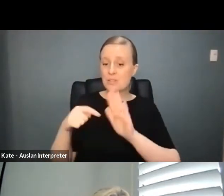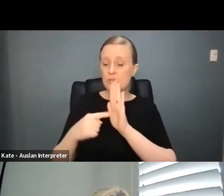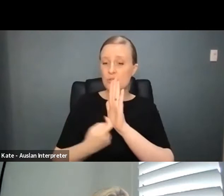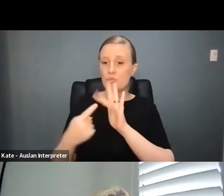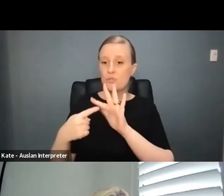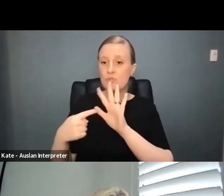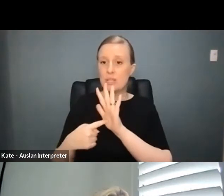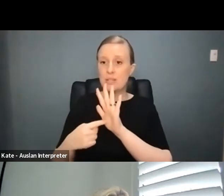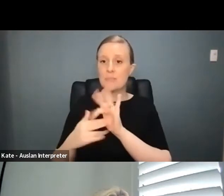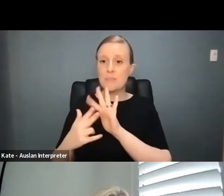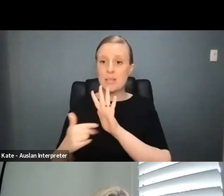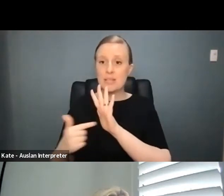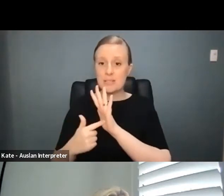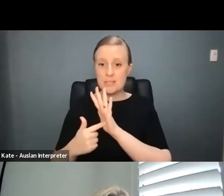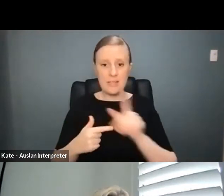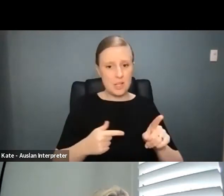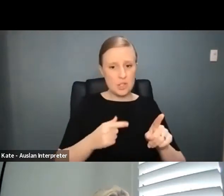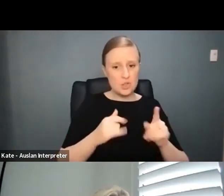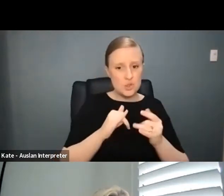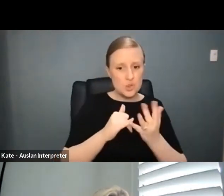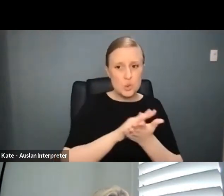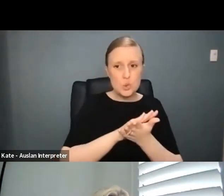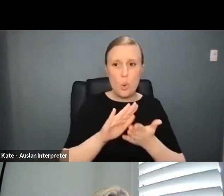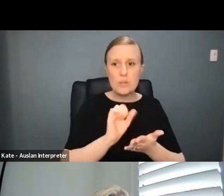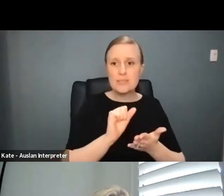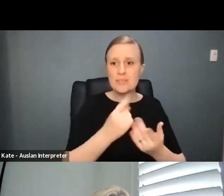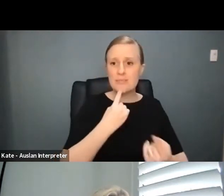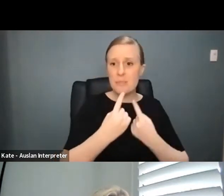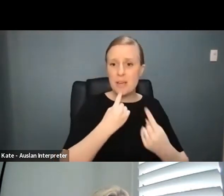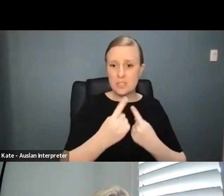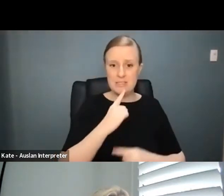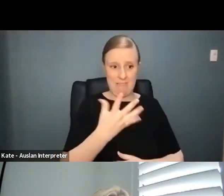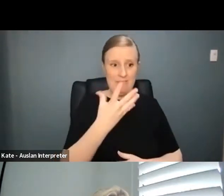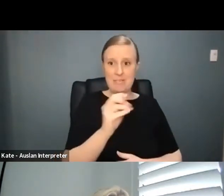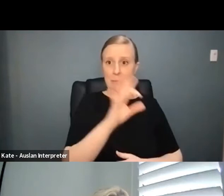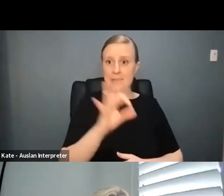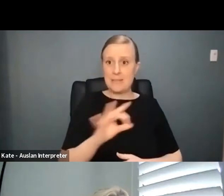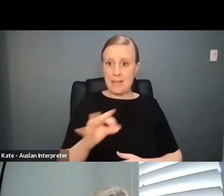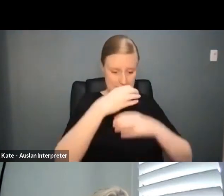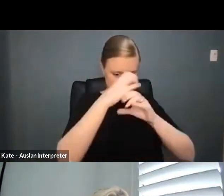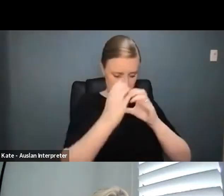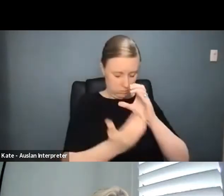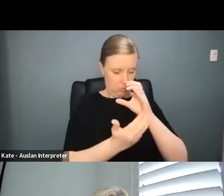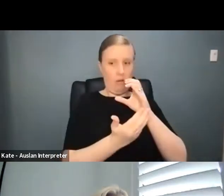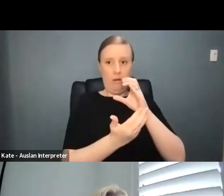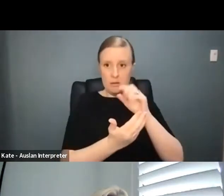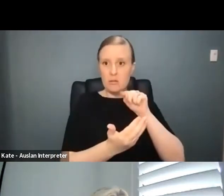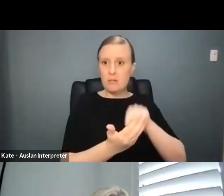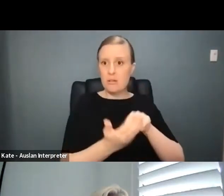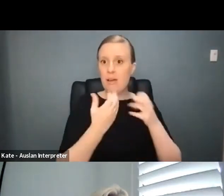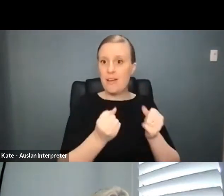up with methamphetamine in your data, Sean. And one of the things that we've really struggled with is not